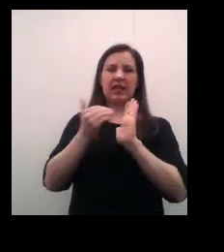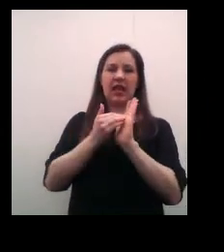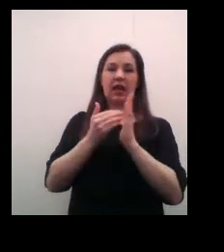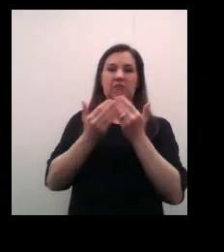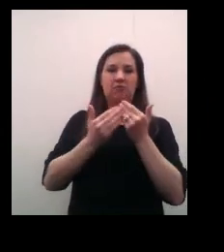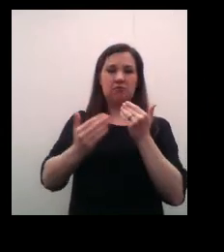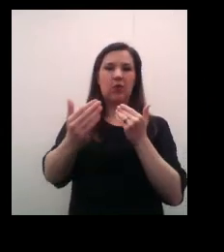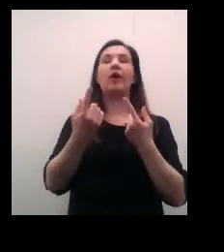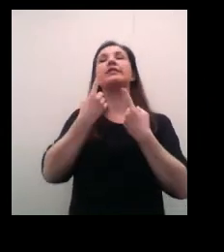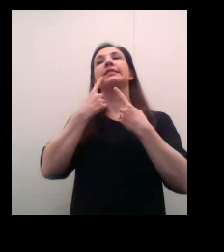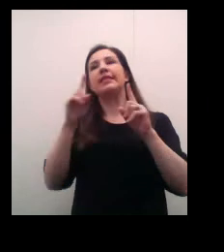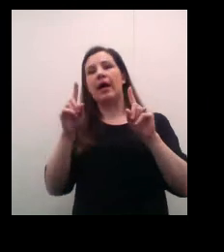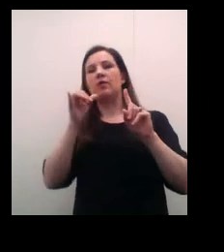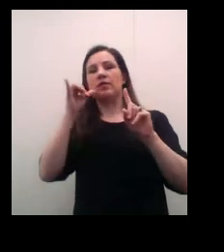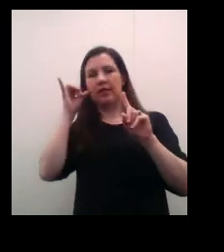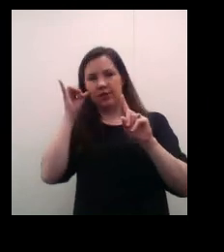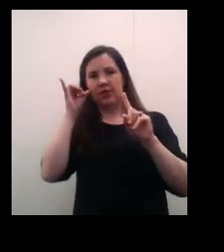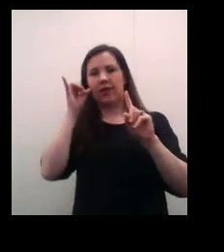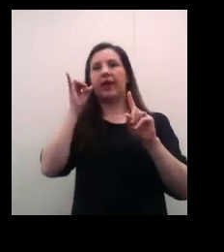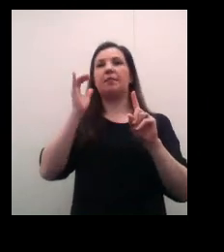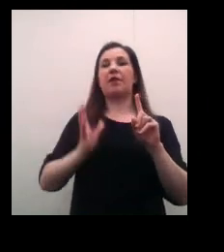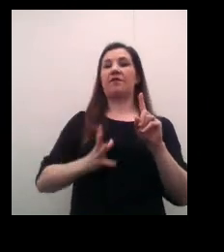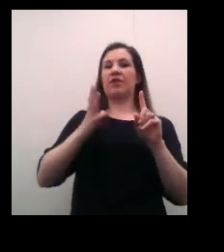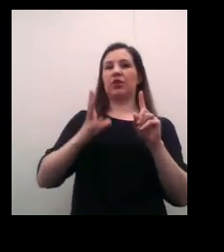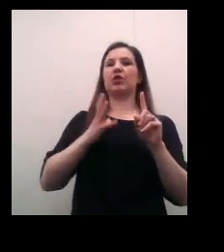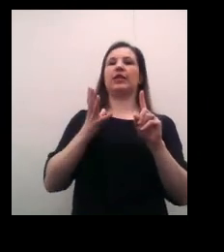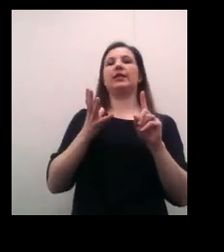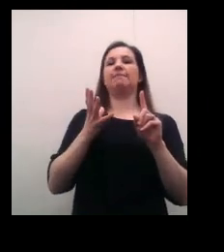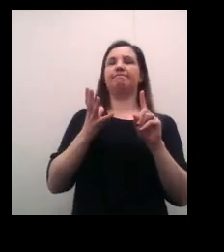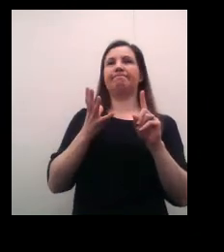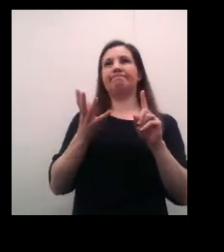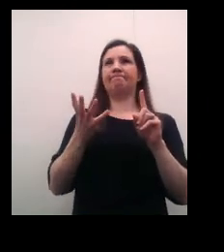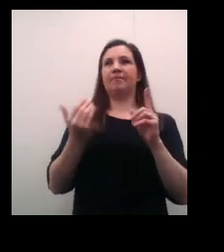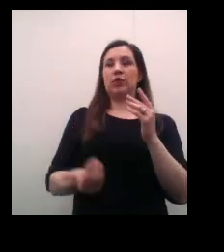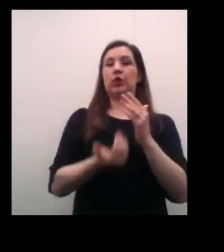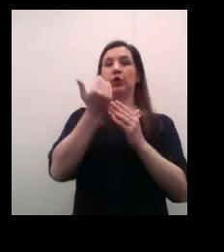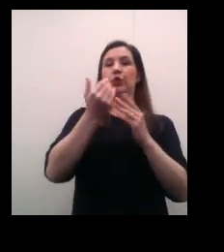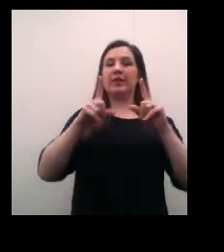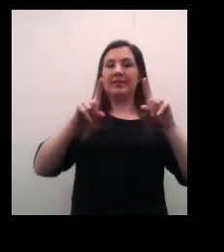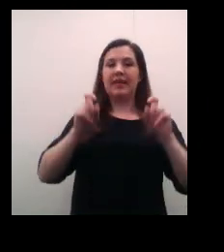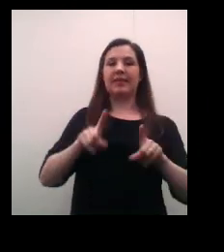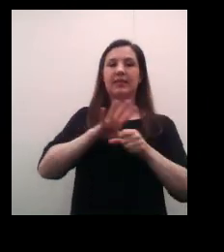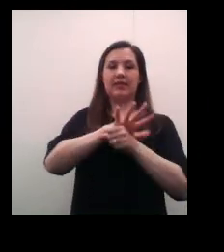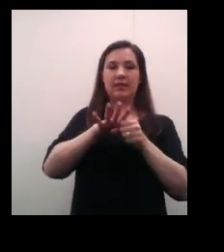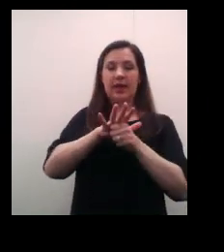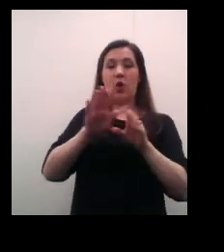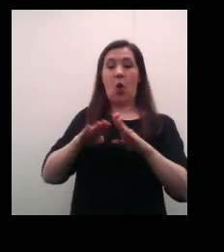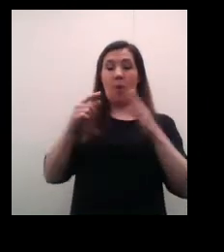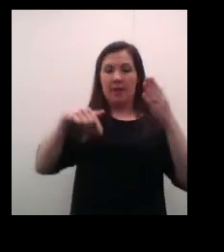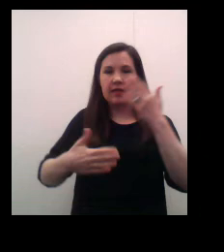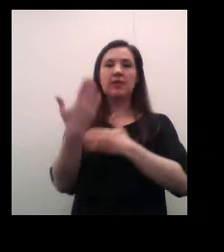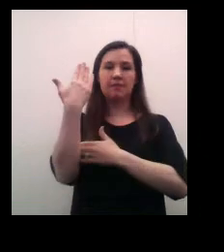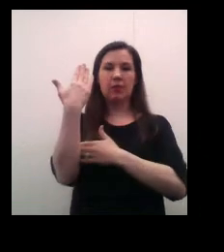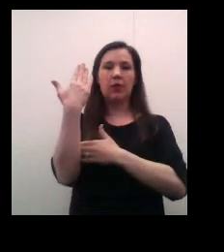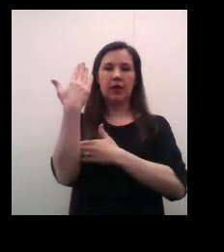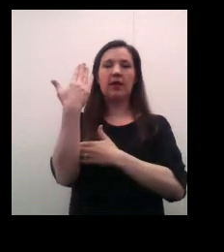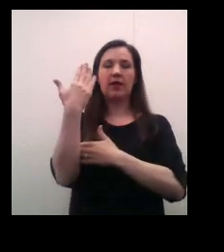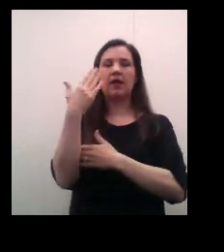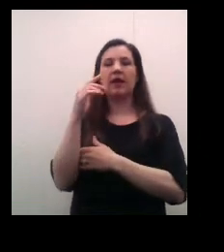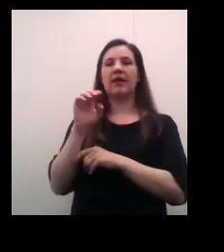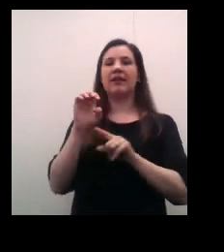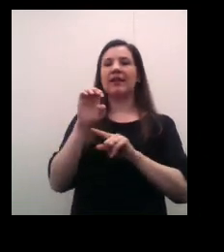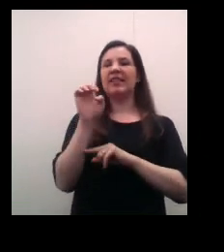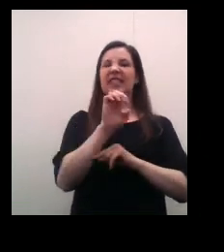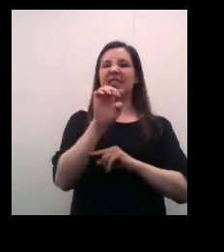should say, announced yesterday, but we've got officially a new testing site that opened this morning on the east